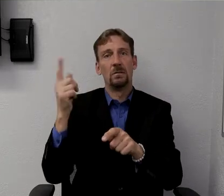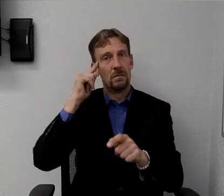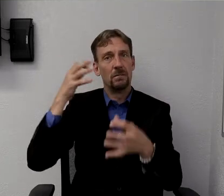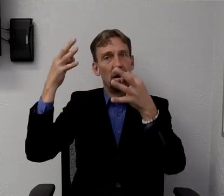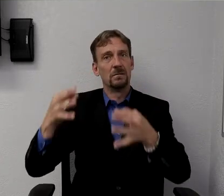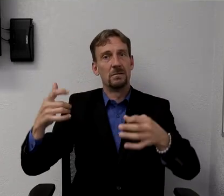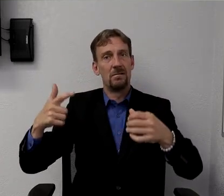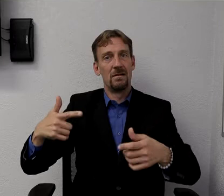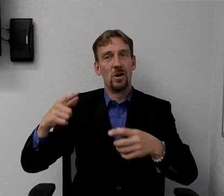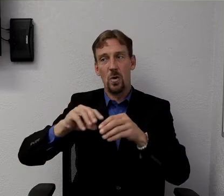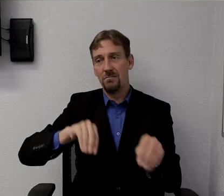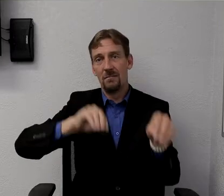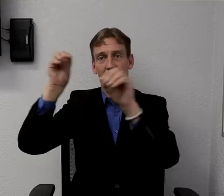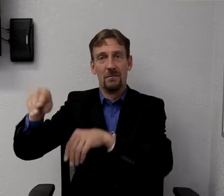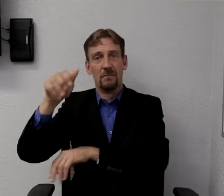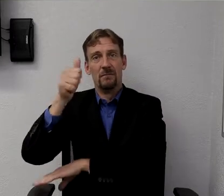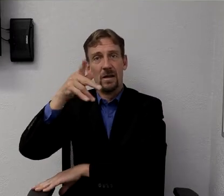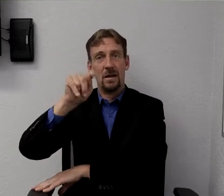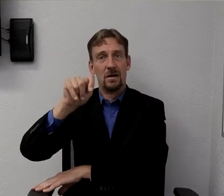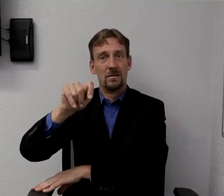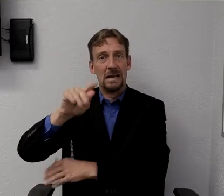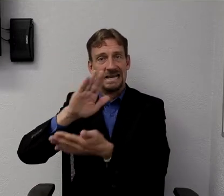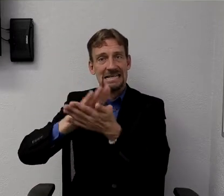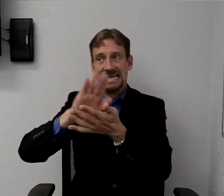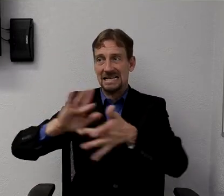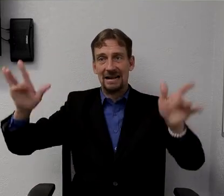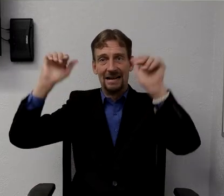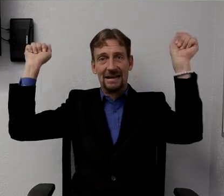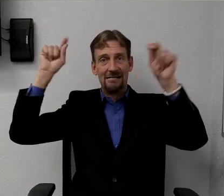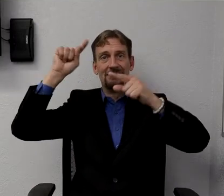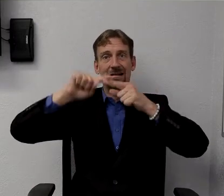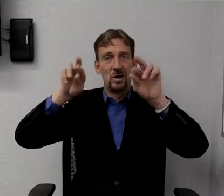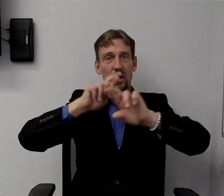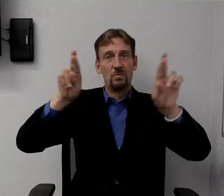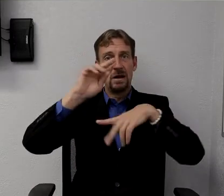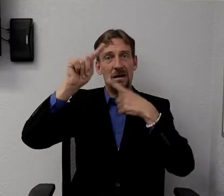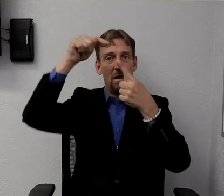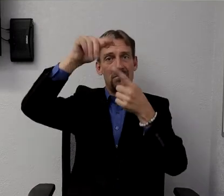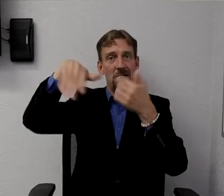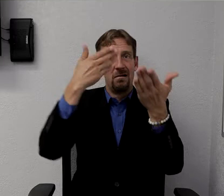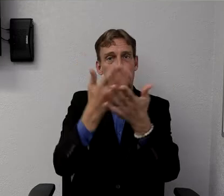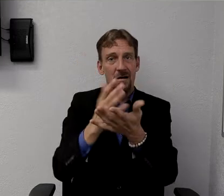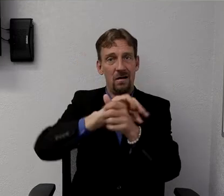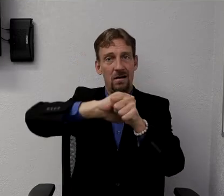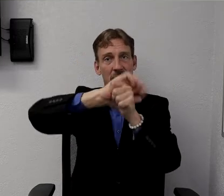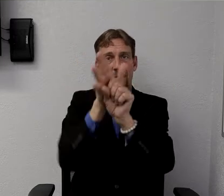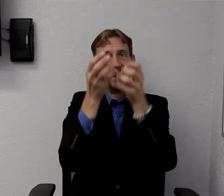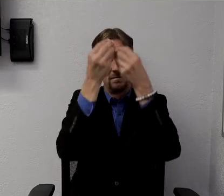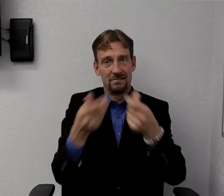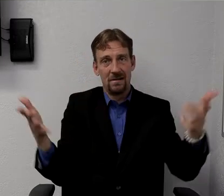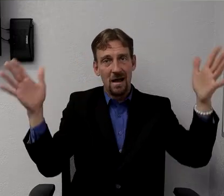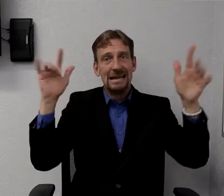they were just going to gut it out and live there until the pandemic was over, and then they'd go return to their families.